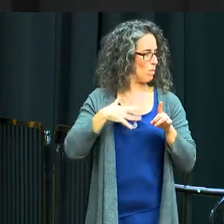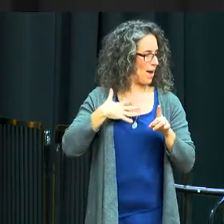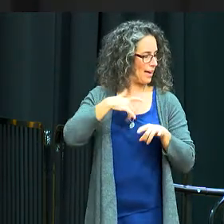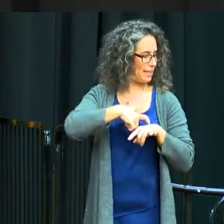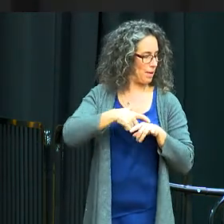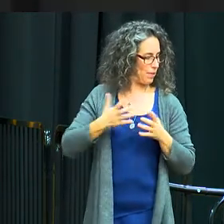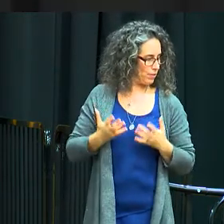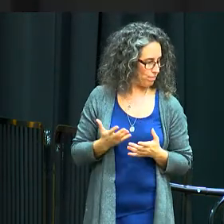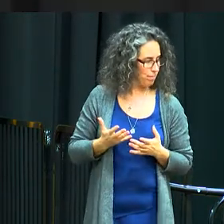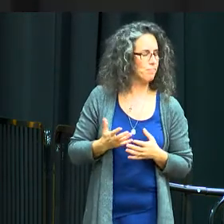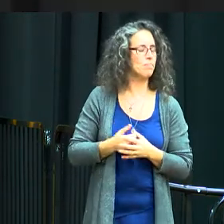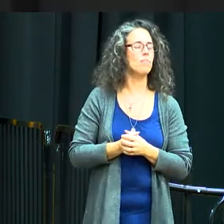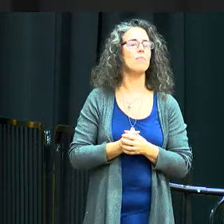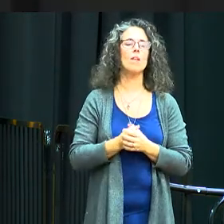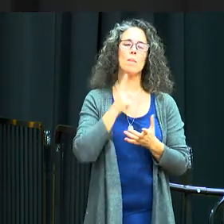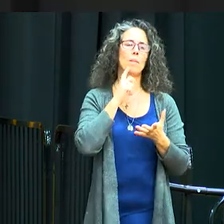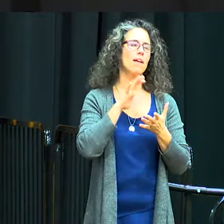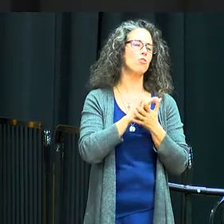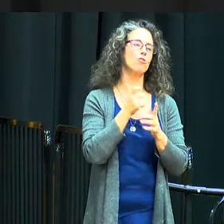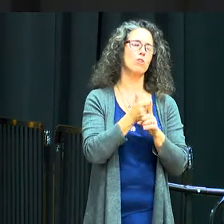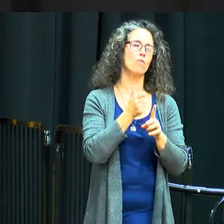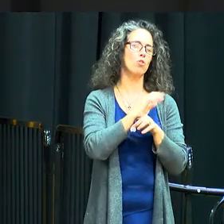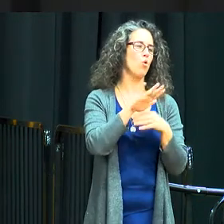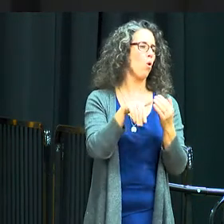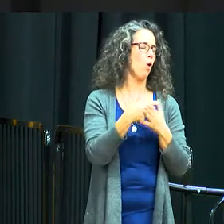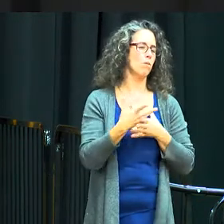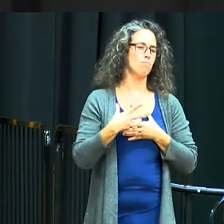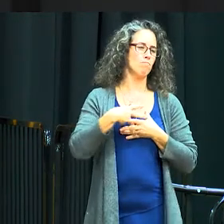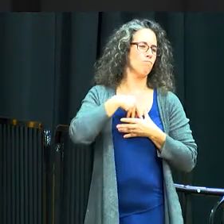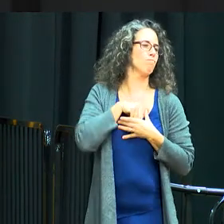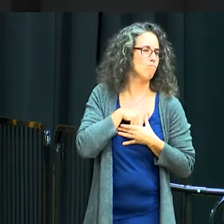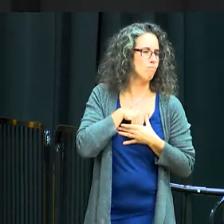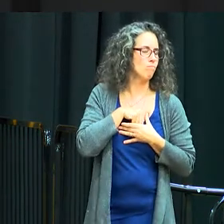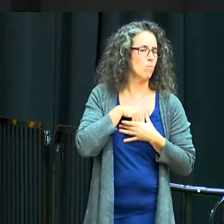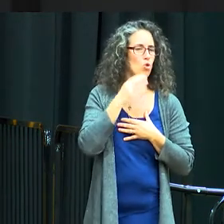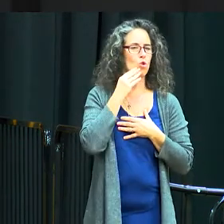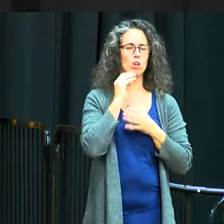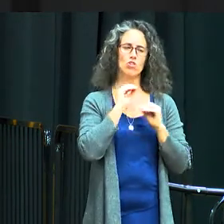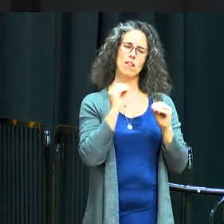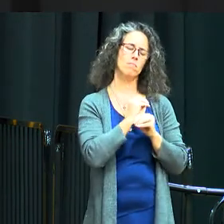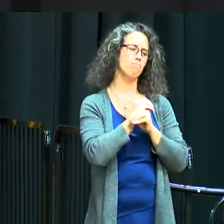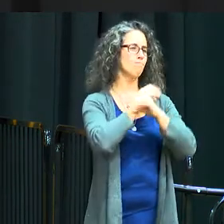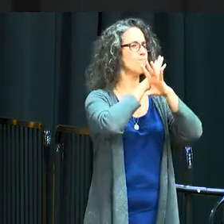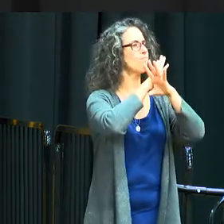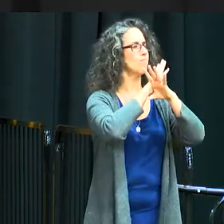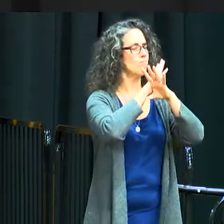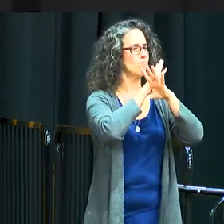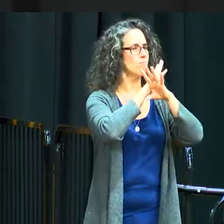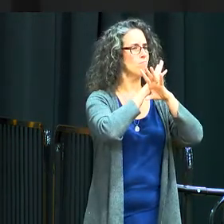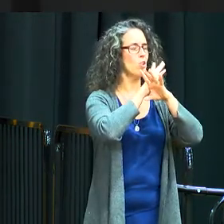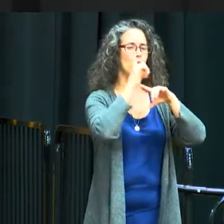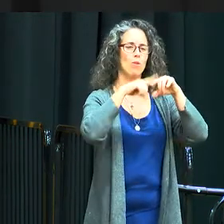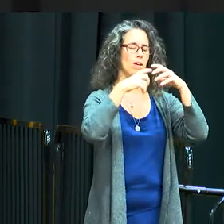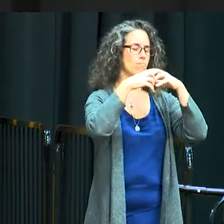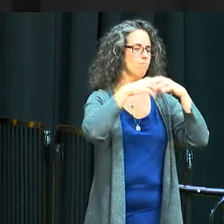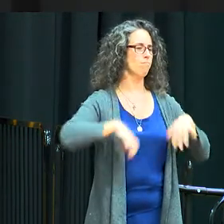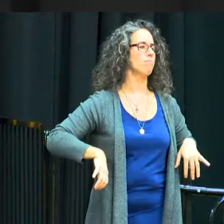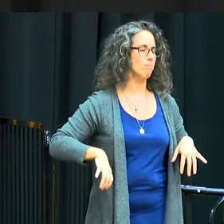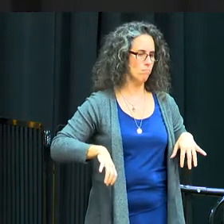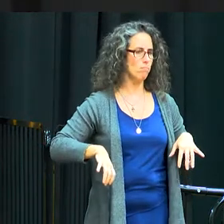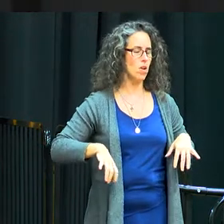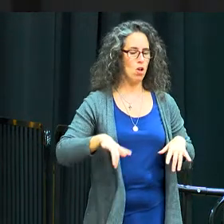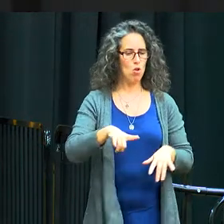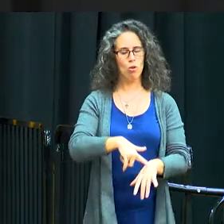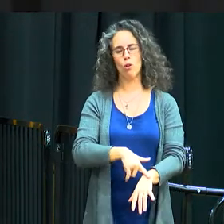in yourself and all that you are. Know that there is no obstacle that can stand in your way. The long